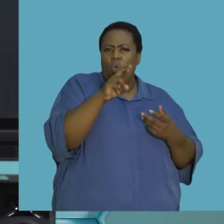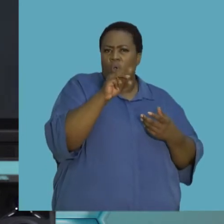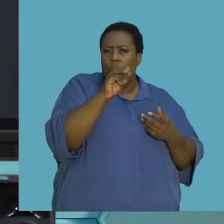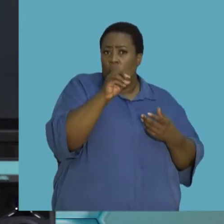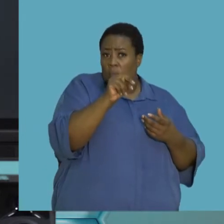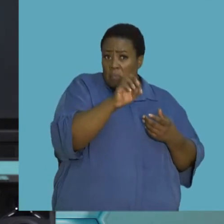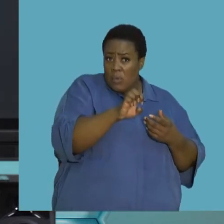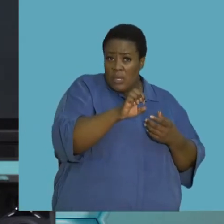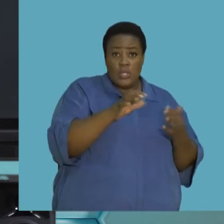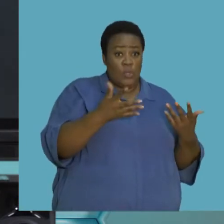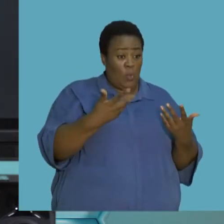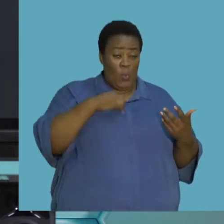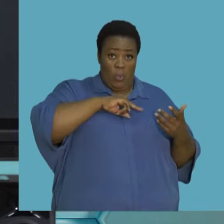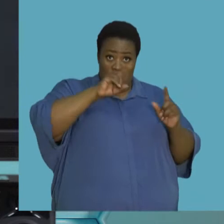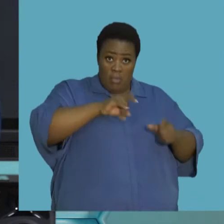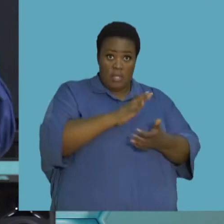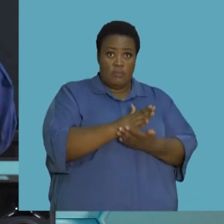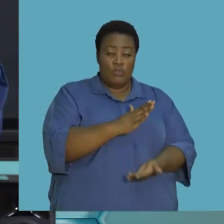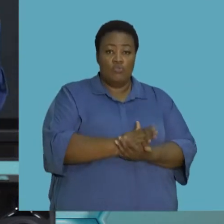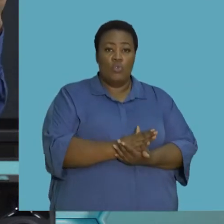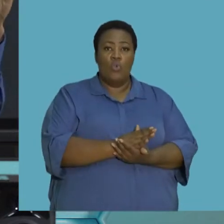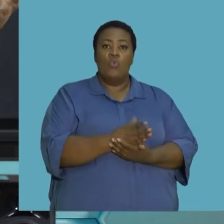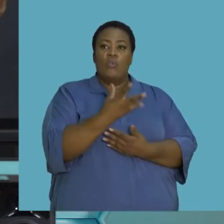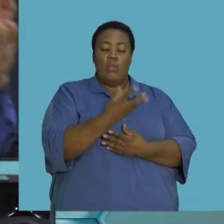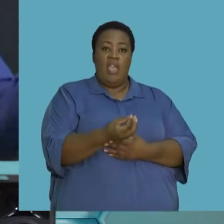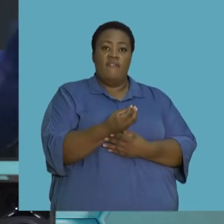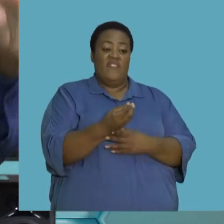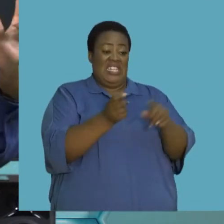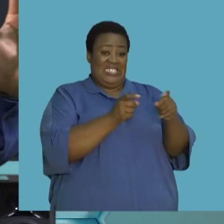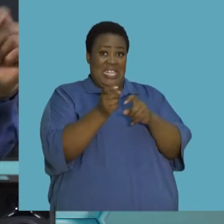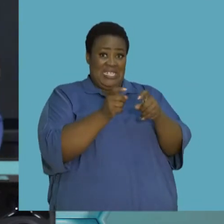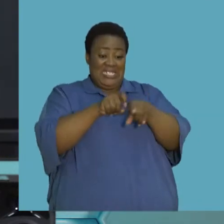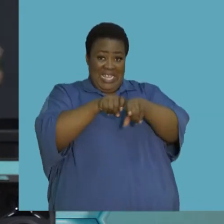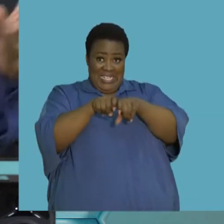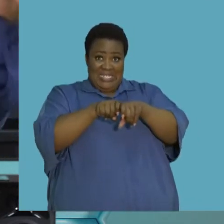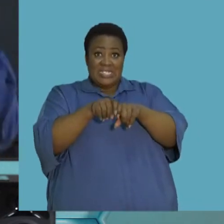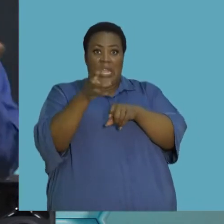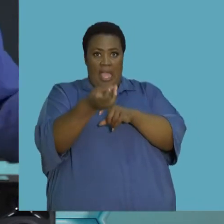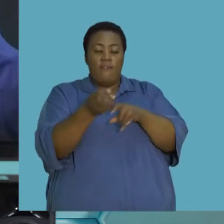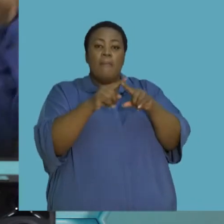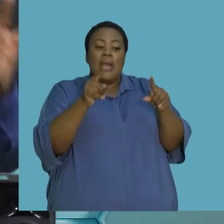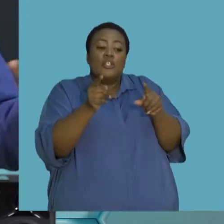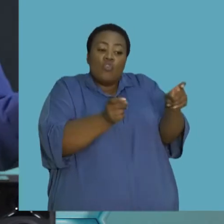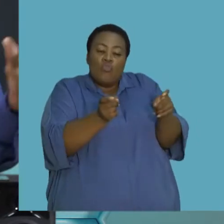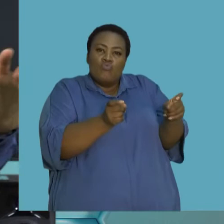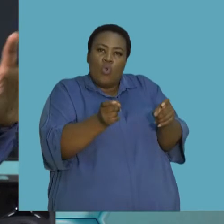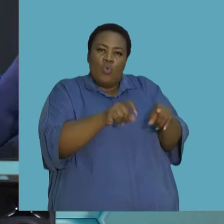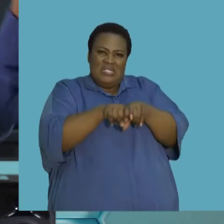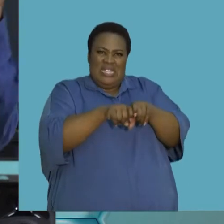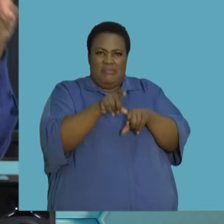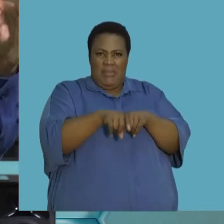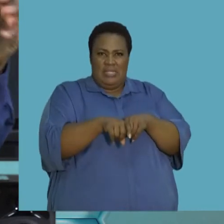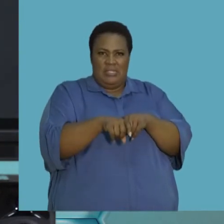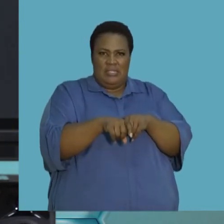grow tall, we would need to ensure that we have a control test, which is one set that is